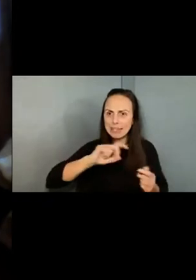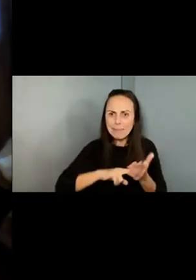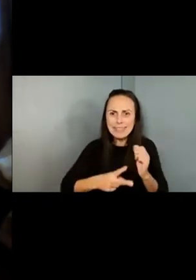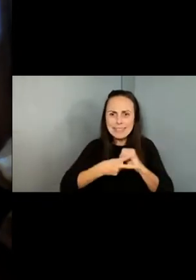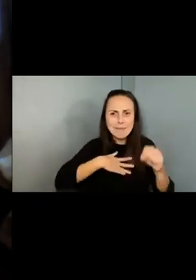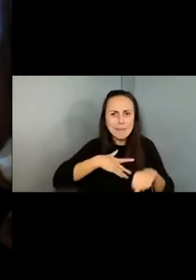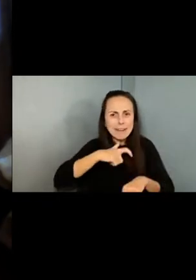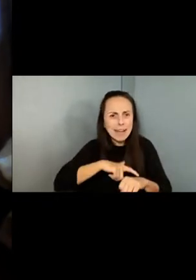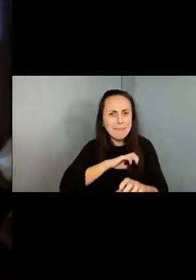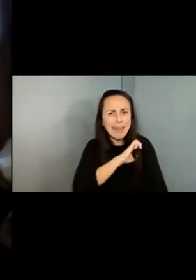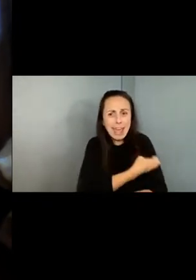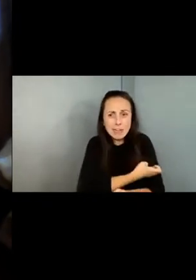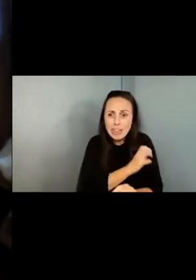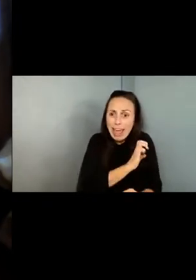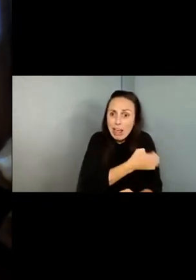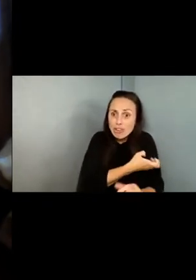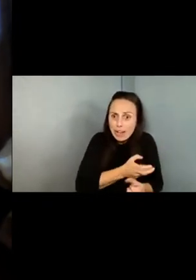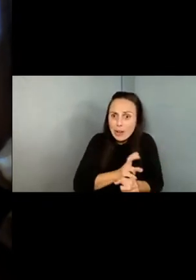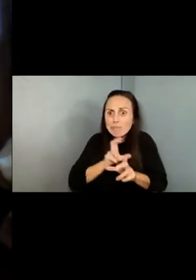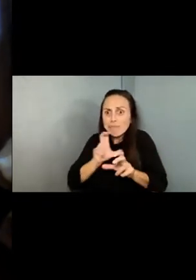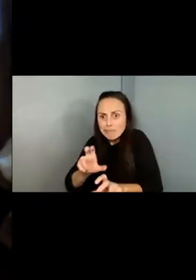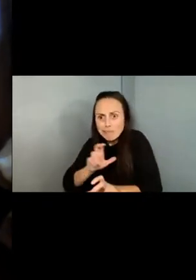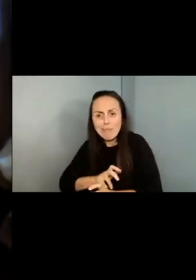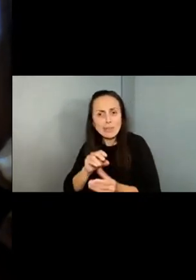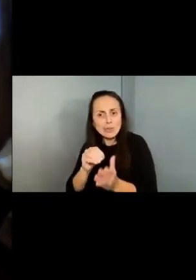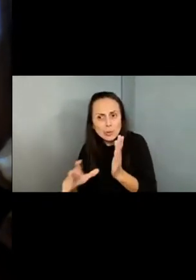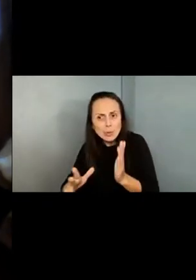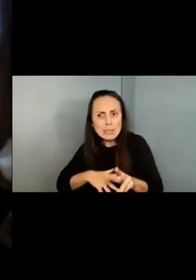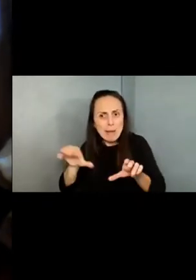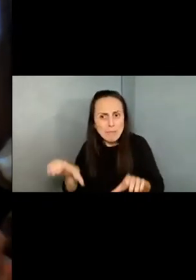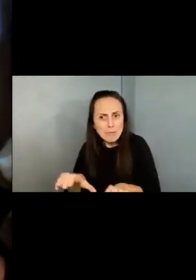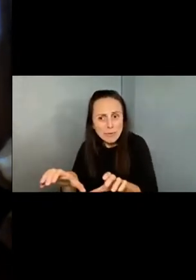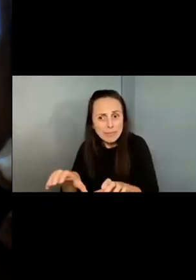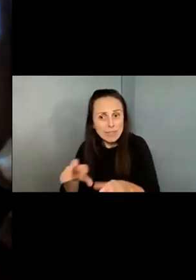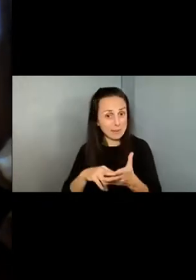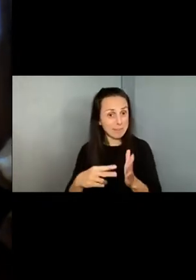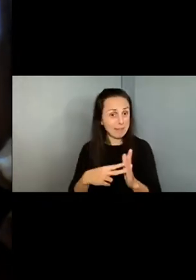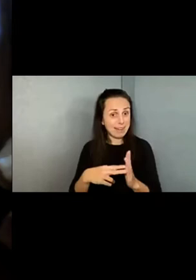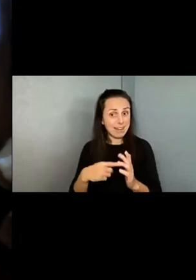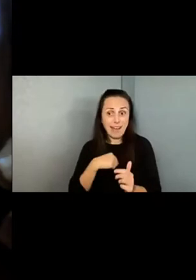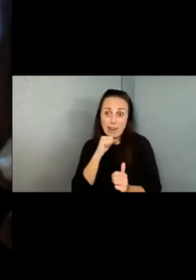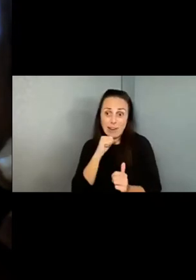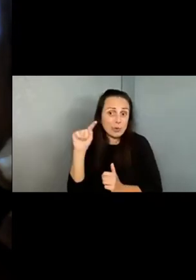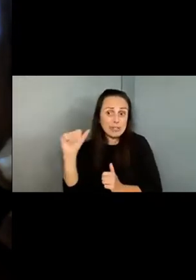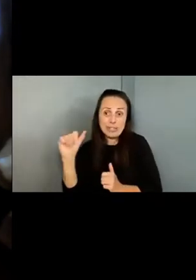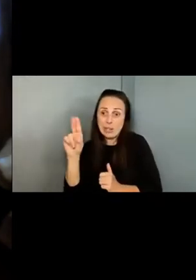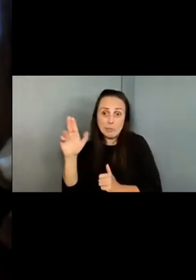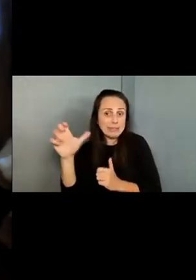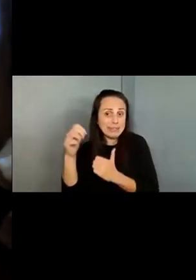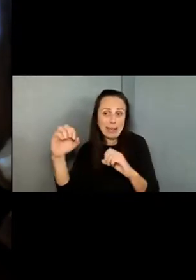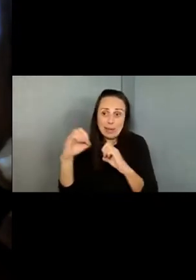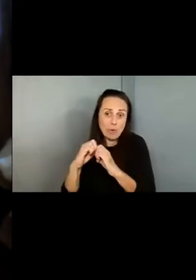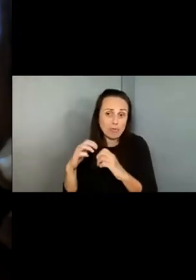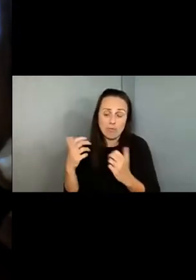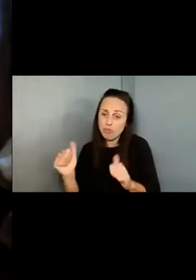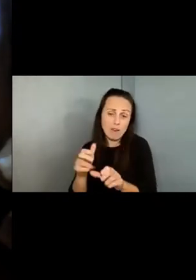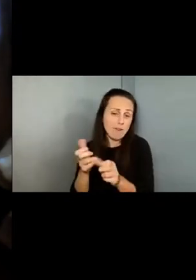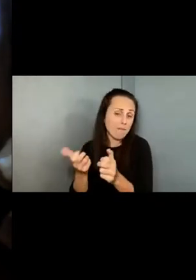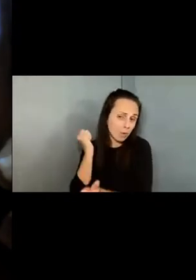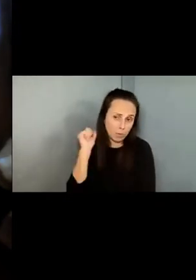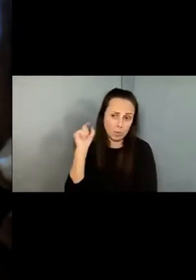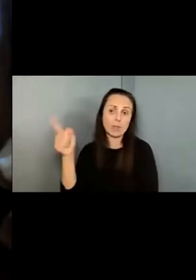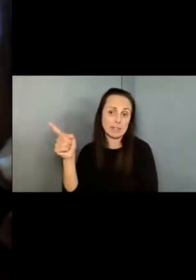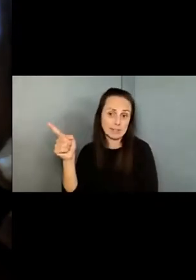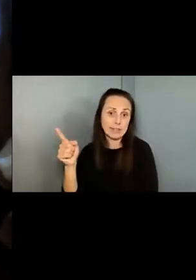that I can invest in my students and my performance. So as a result, I no longer TA at UBC if I can help it.